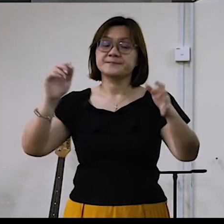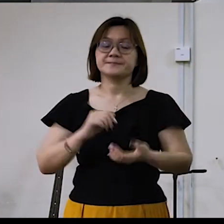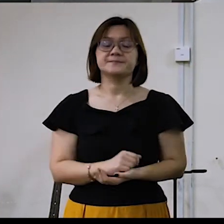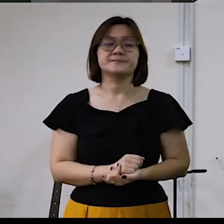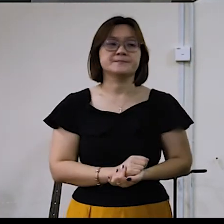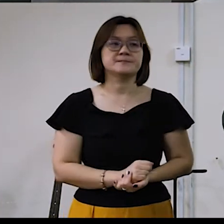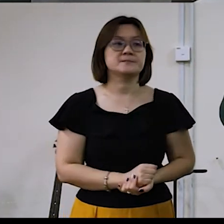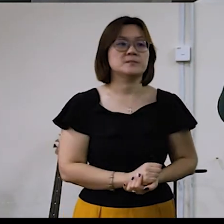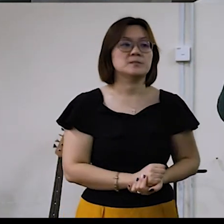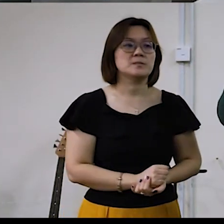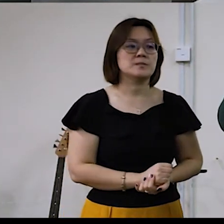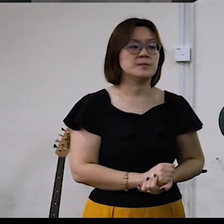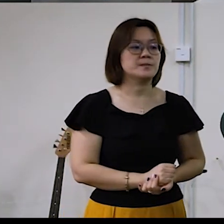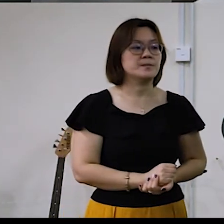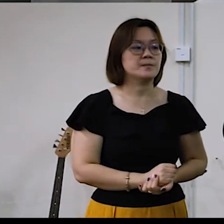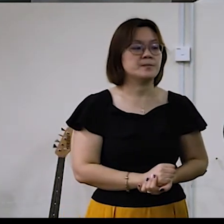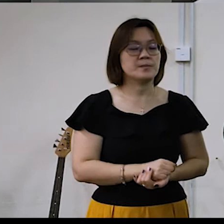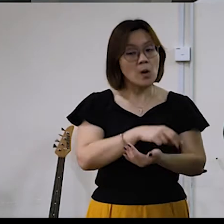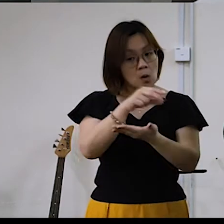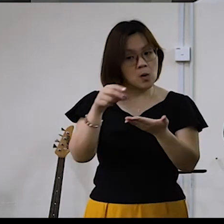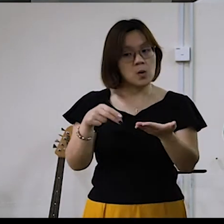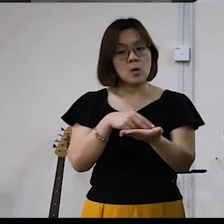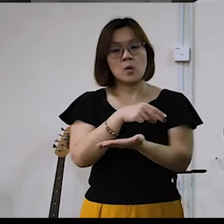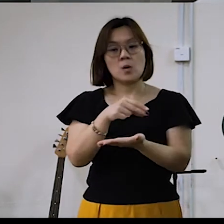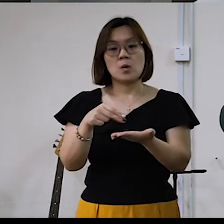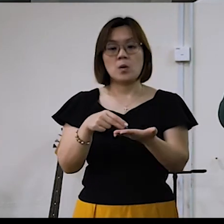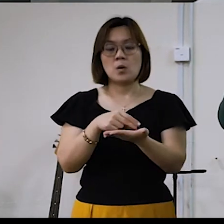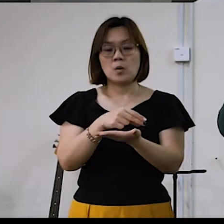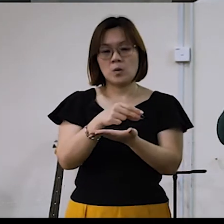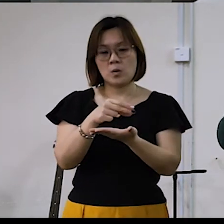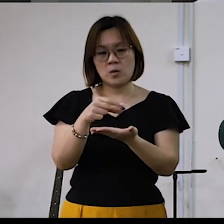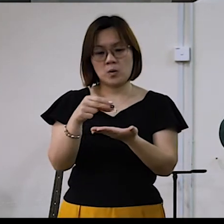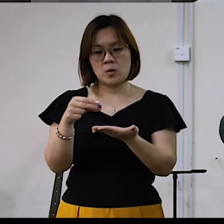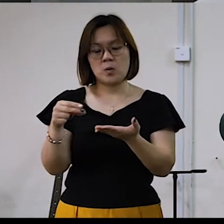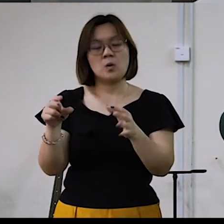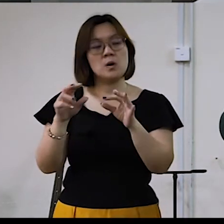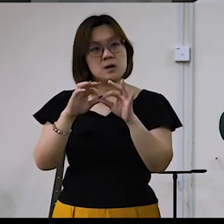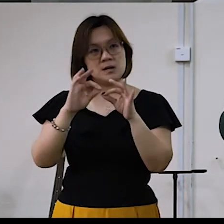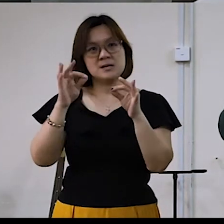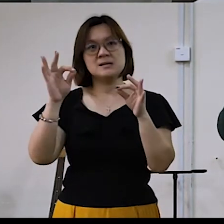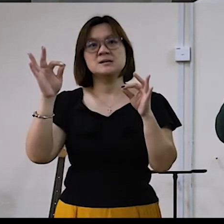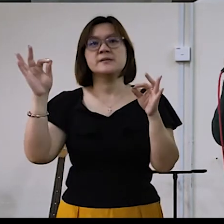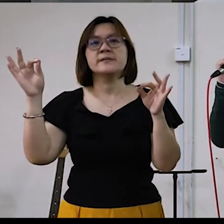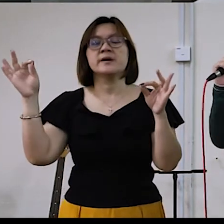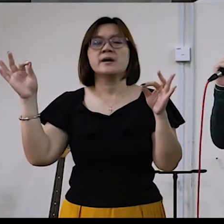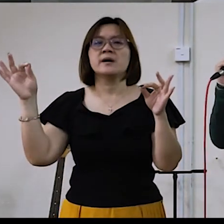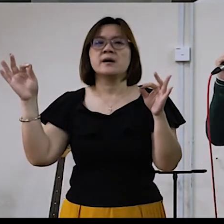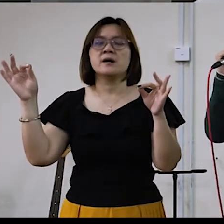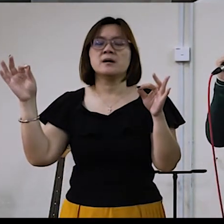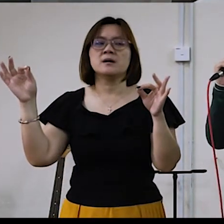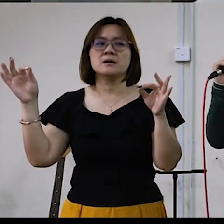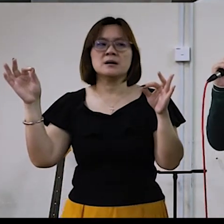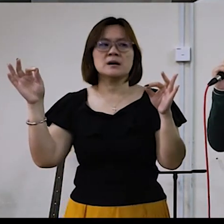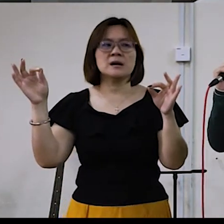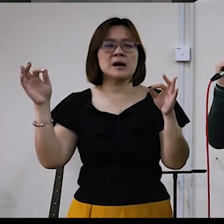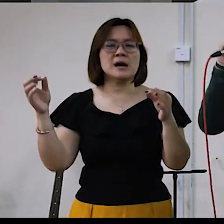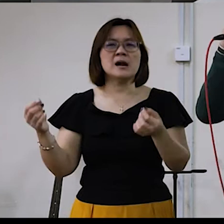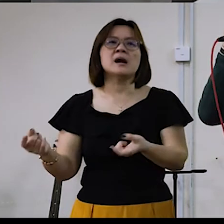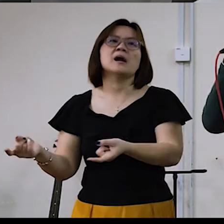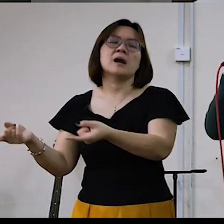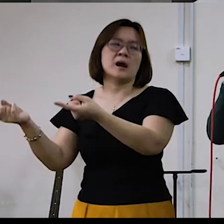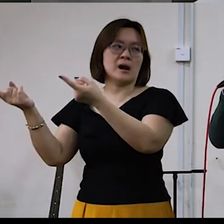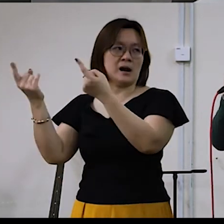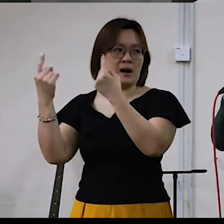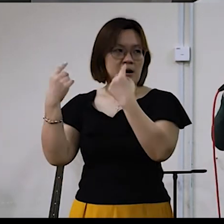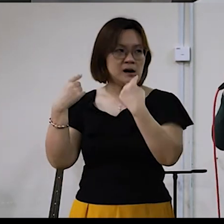Spirit... Everybody say Holy Spirit. Okay. After Jesus was taken up, how does God speak to us? Through